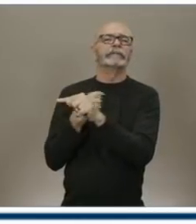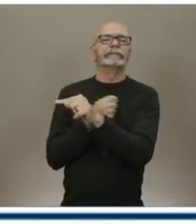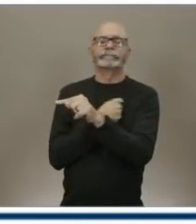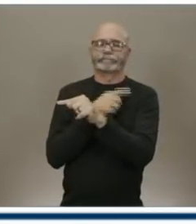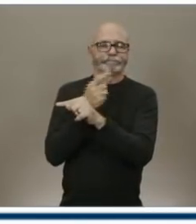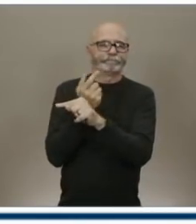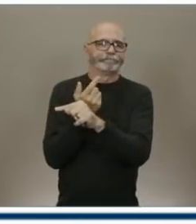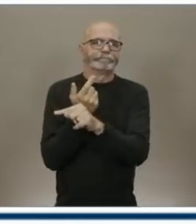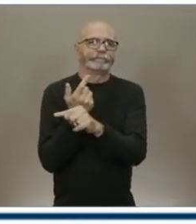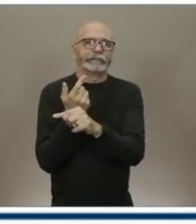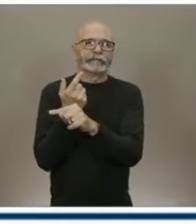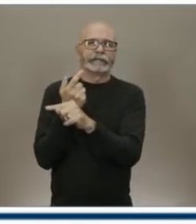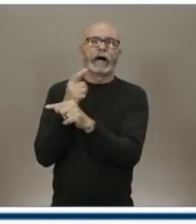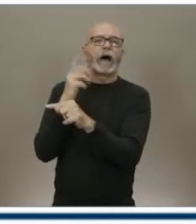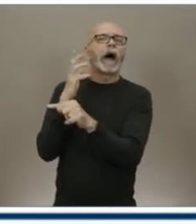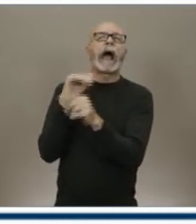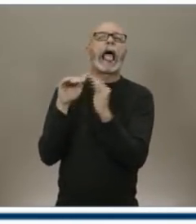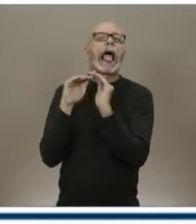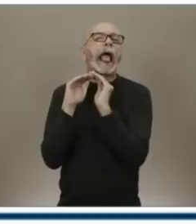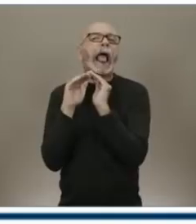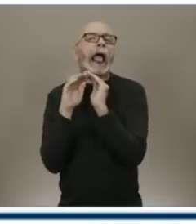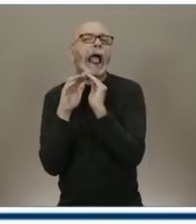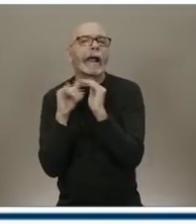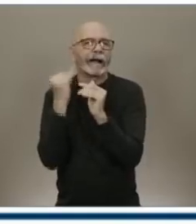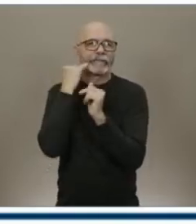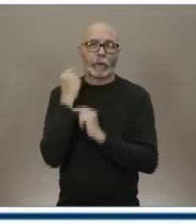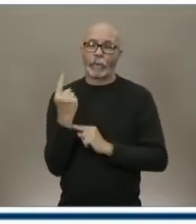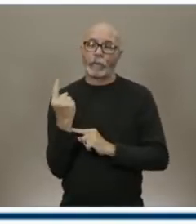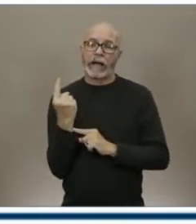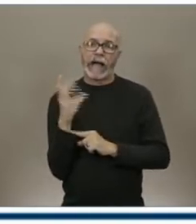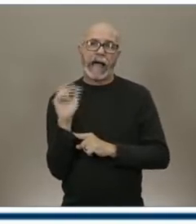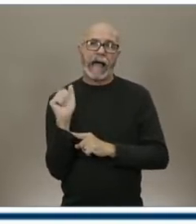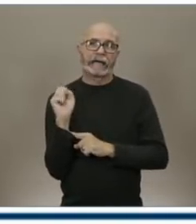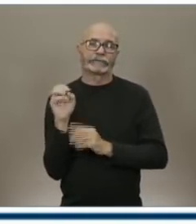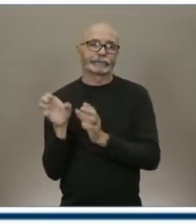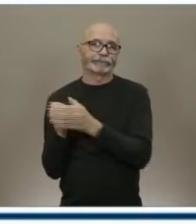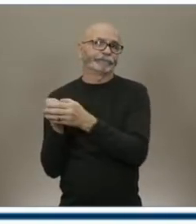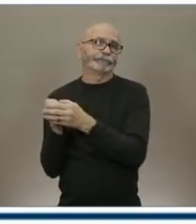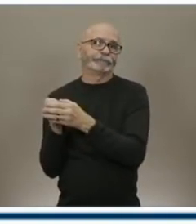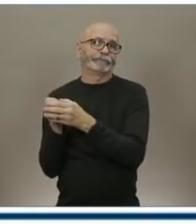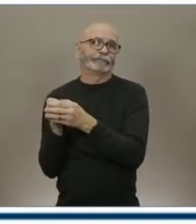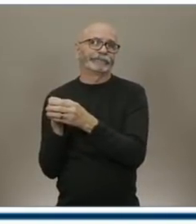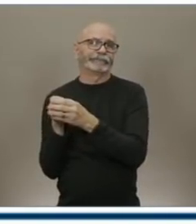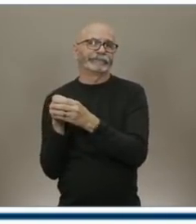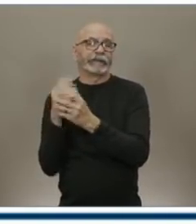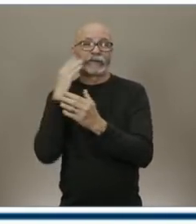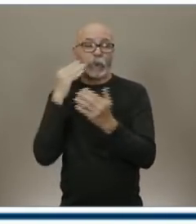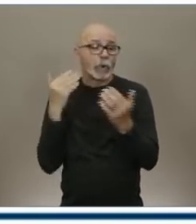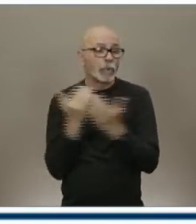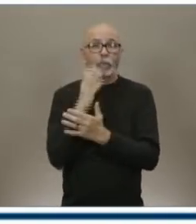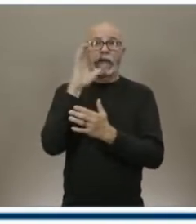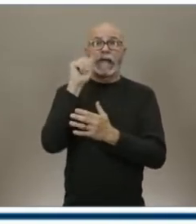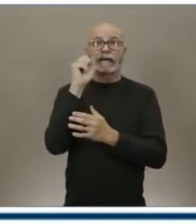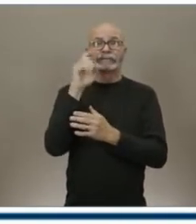unless we're talking about we have a single case, we're talking about new case in a day. We always, where possible,